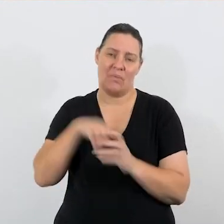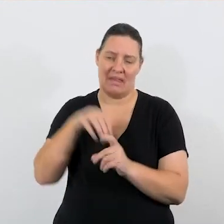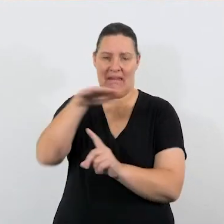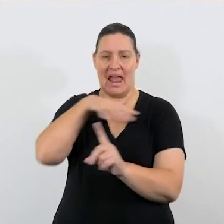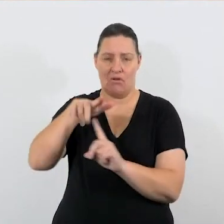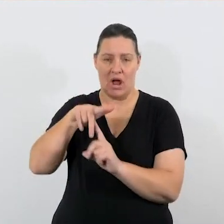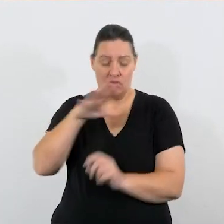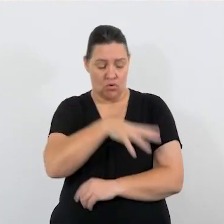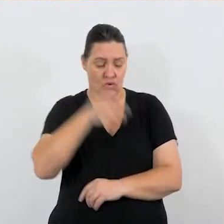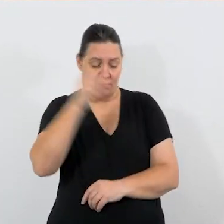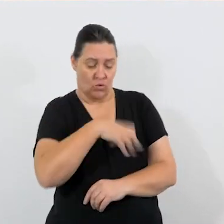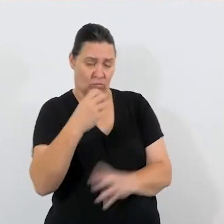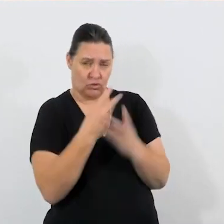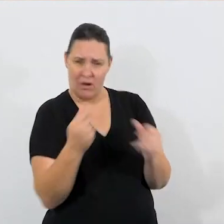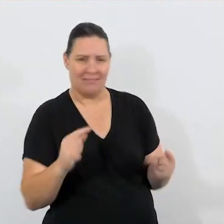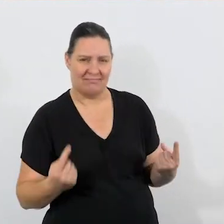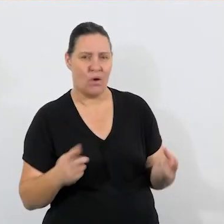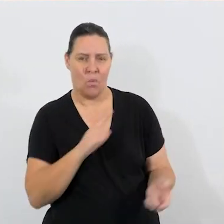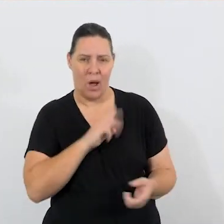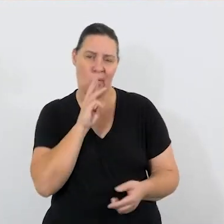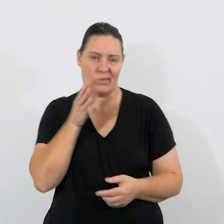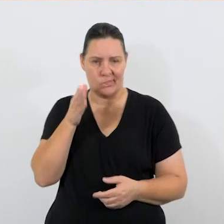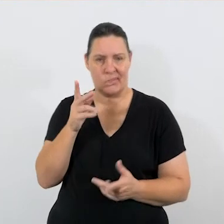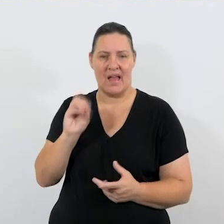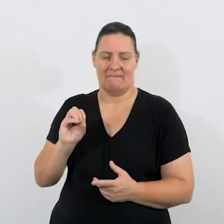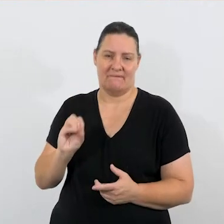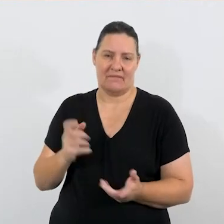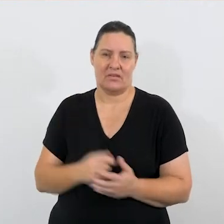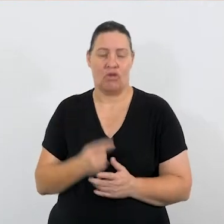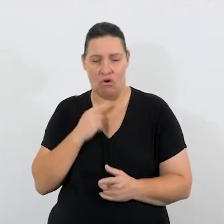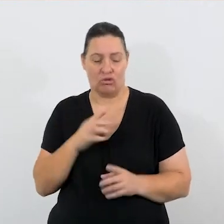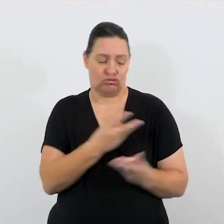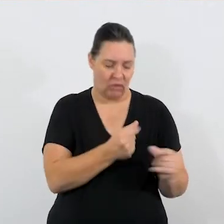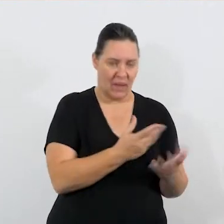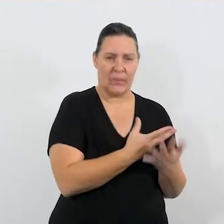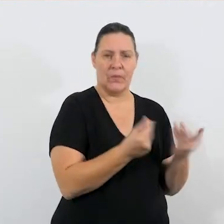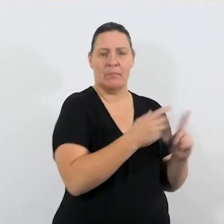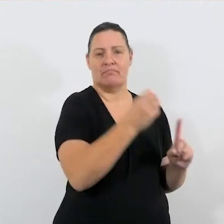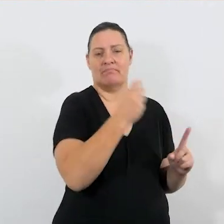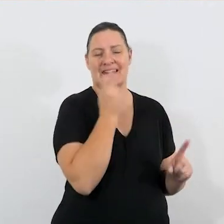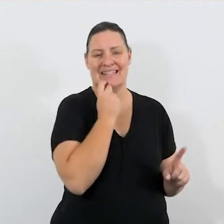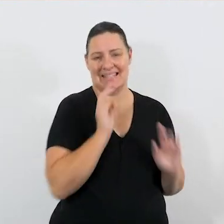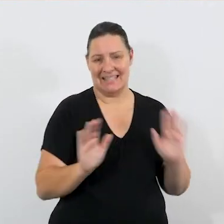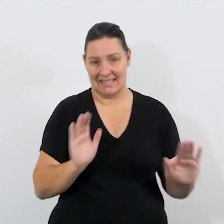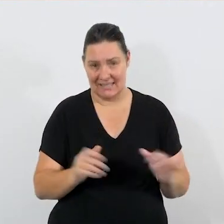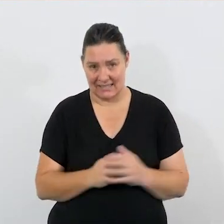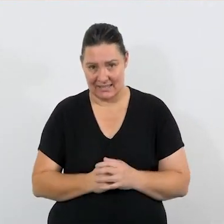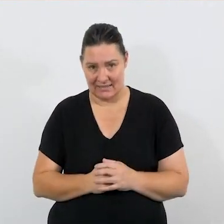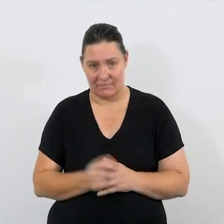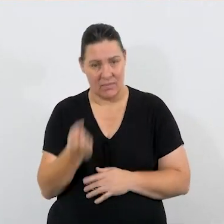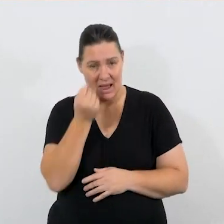easy for the towel to dry quickly as compared to the dry area. Okay, I hope that made